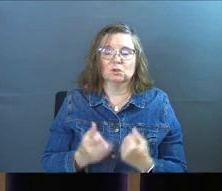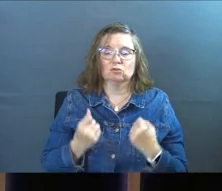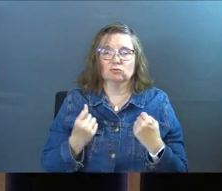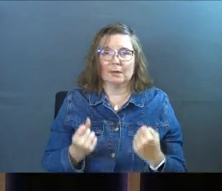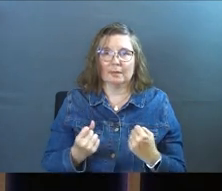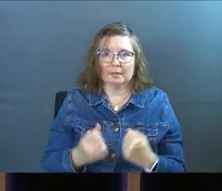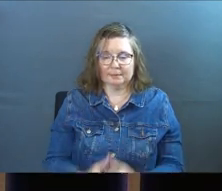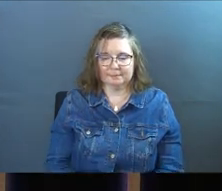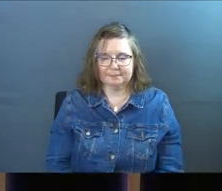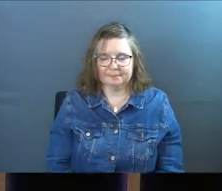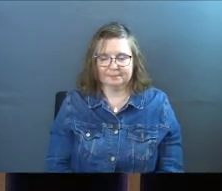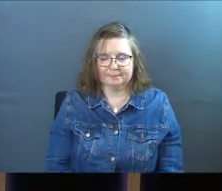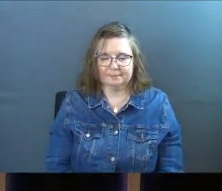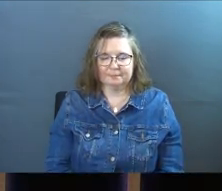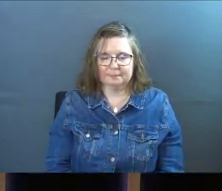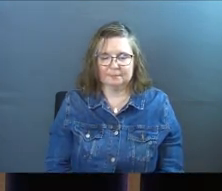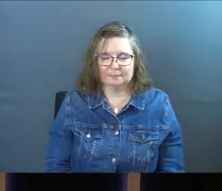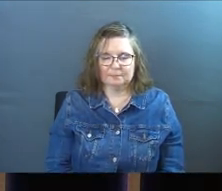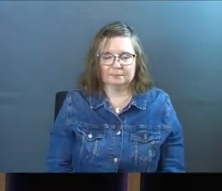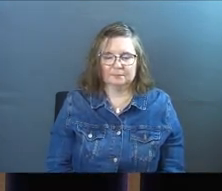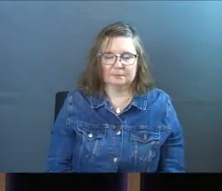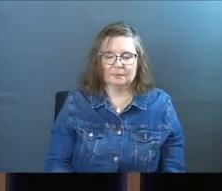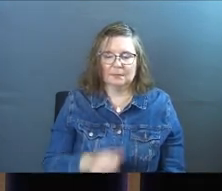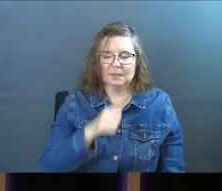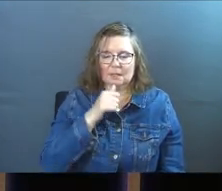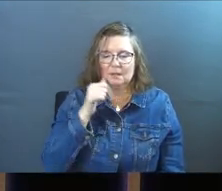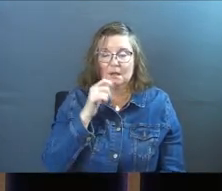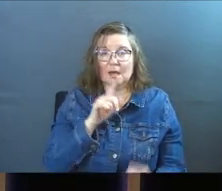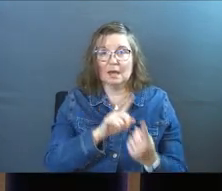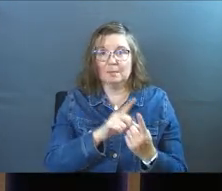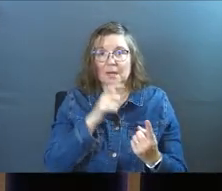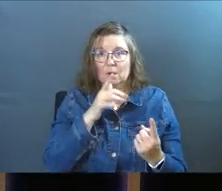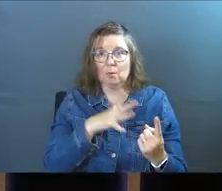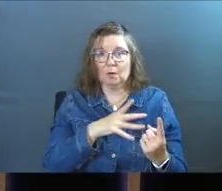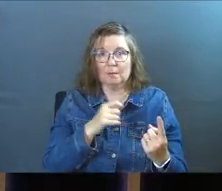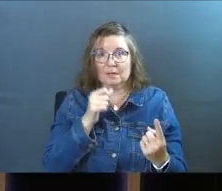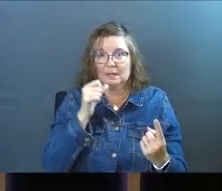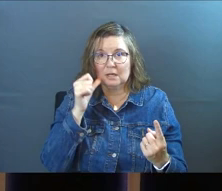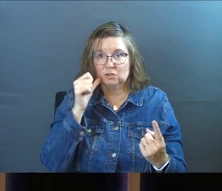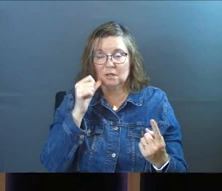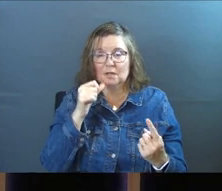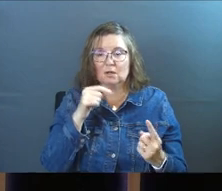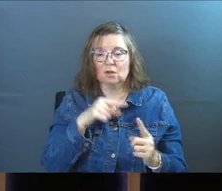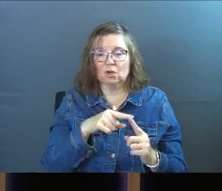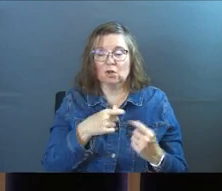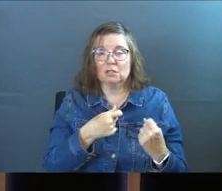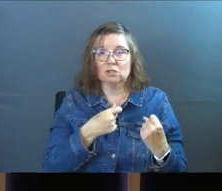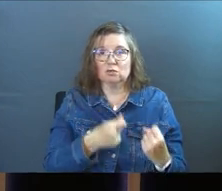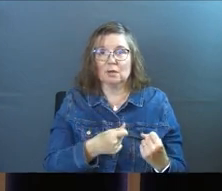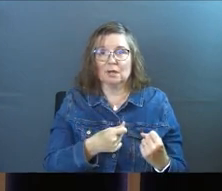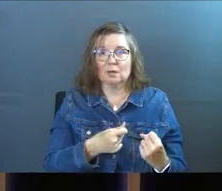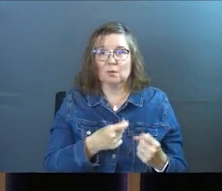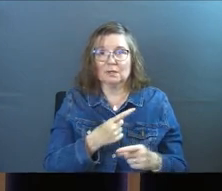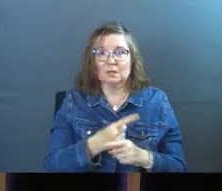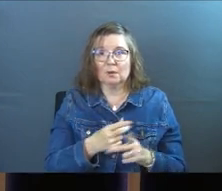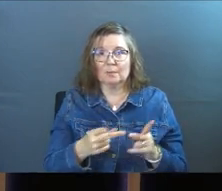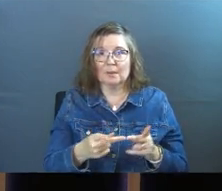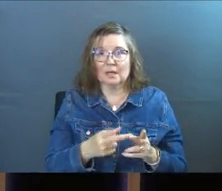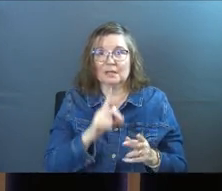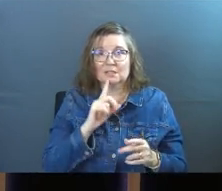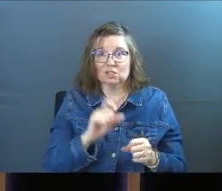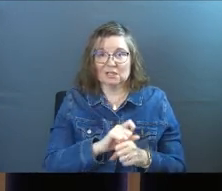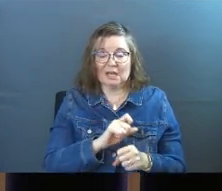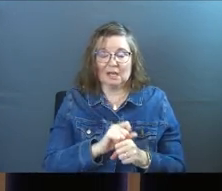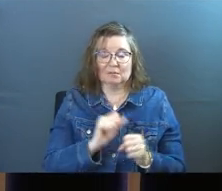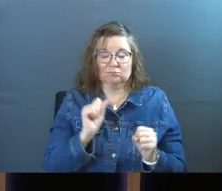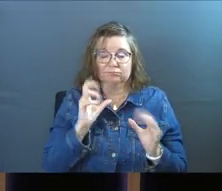Strength. So yesterday, I met a woman yesterday, and her strength was in the right place, and she